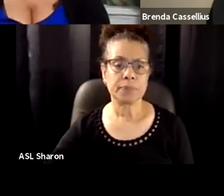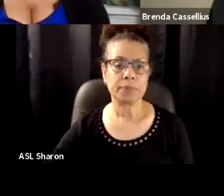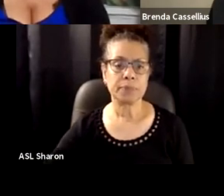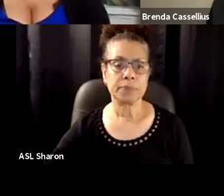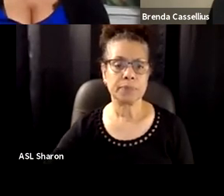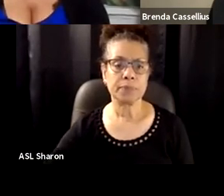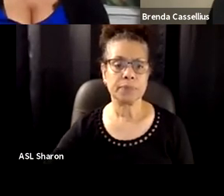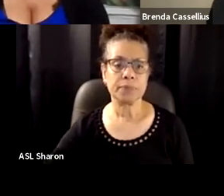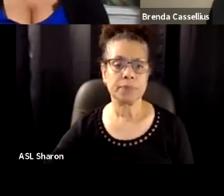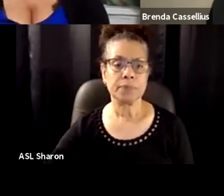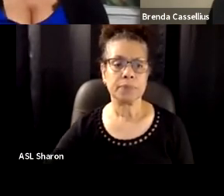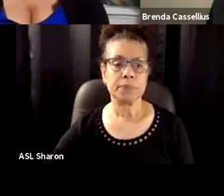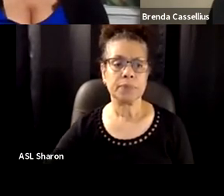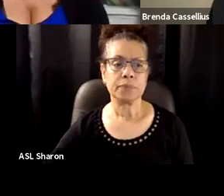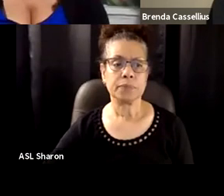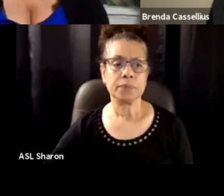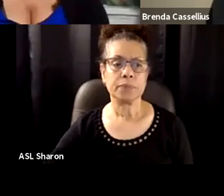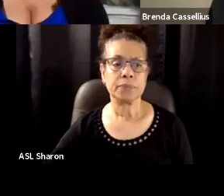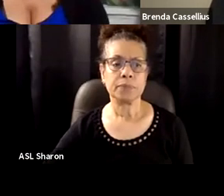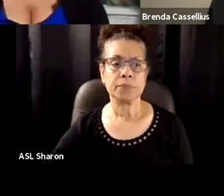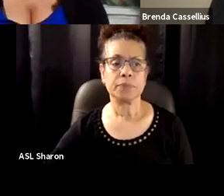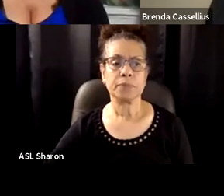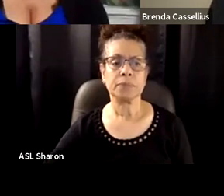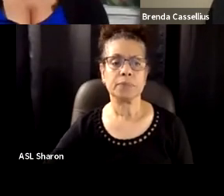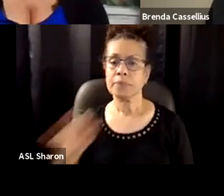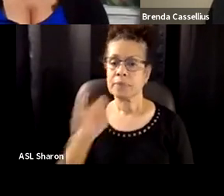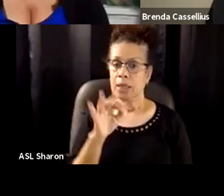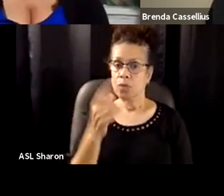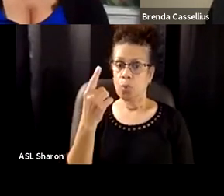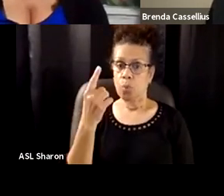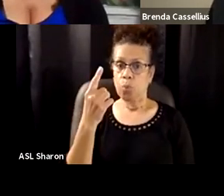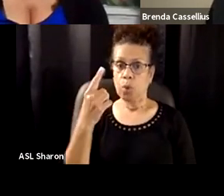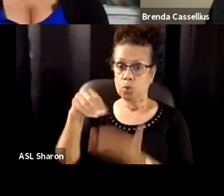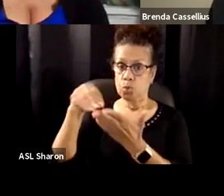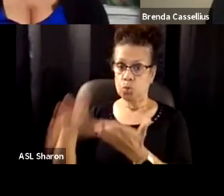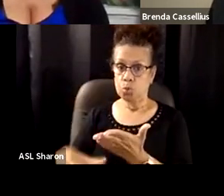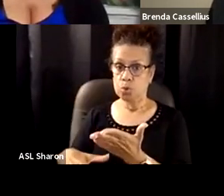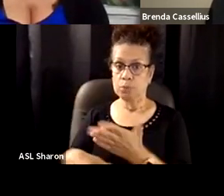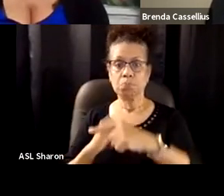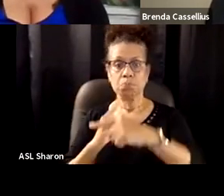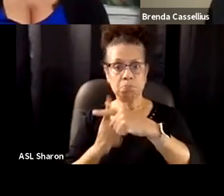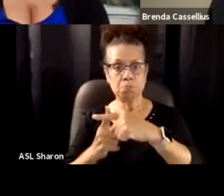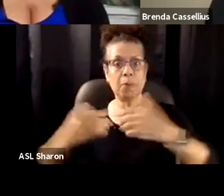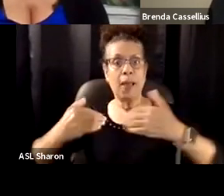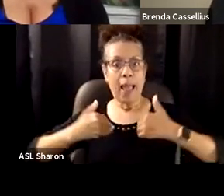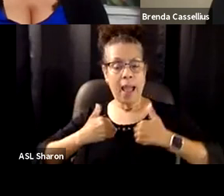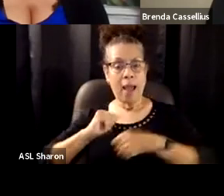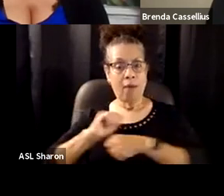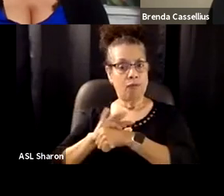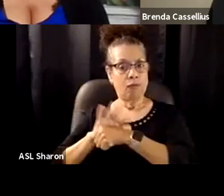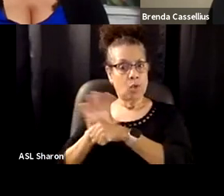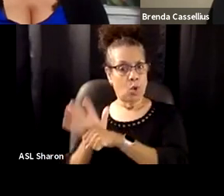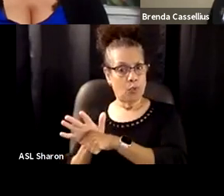so if one of the kids tests positive and has to stay home what are the academic